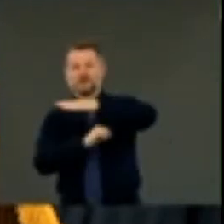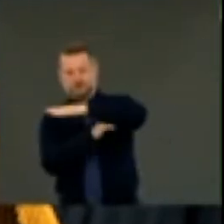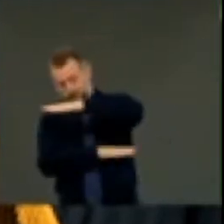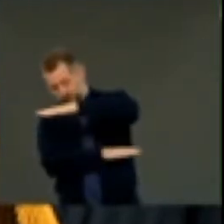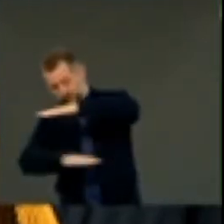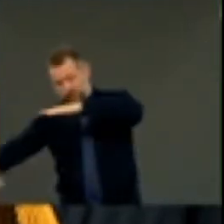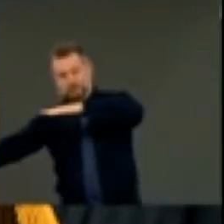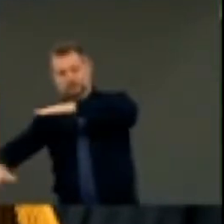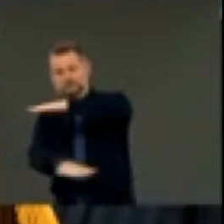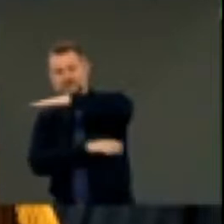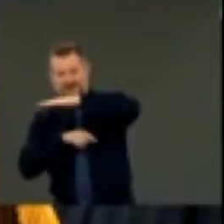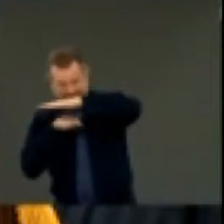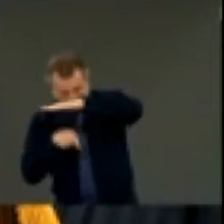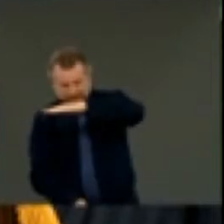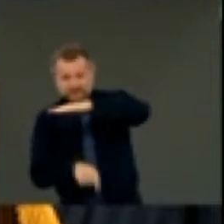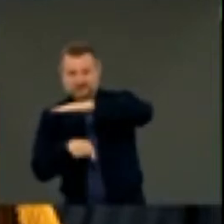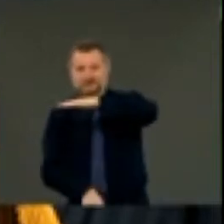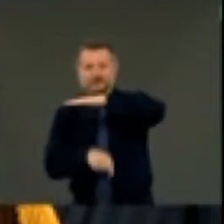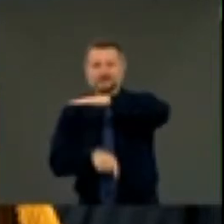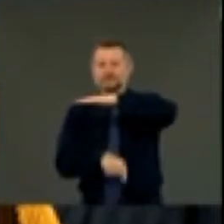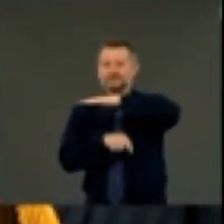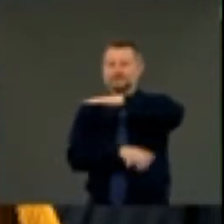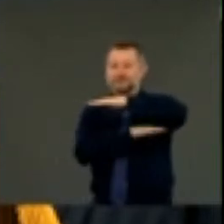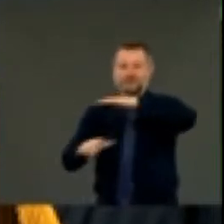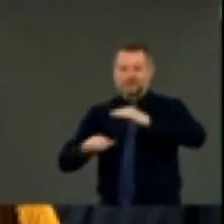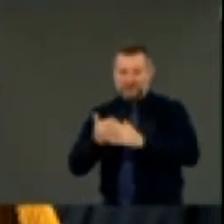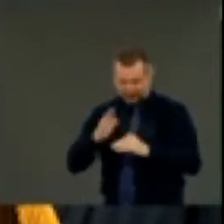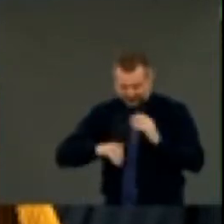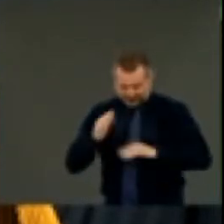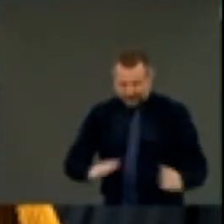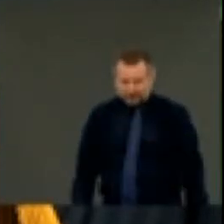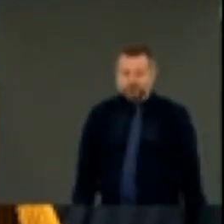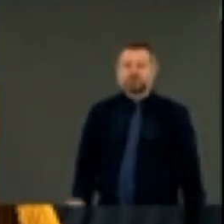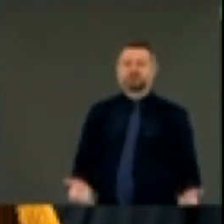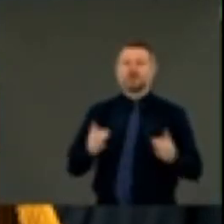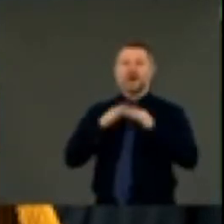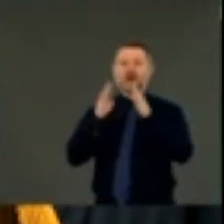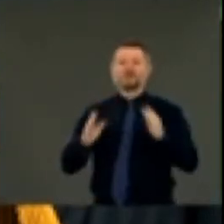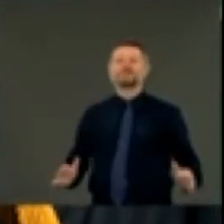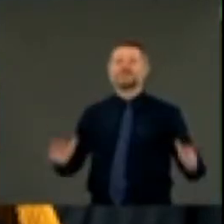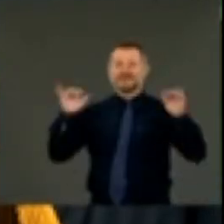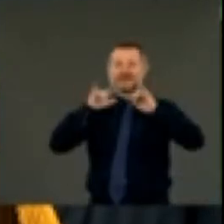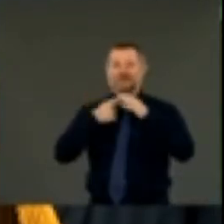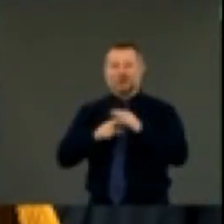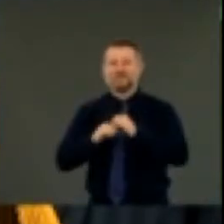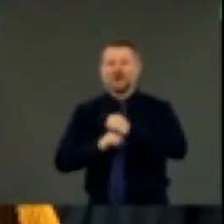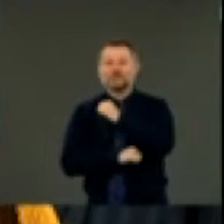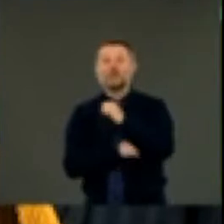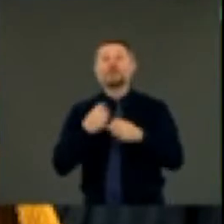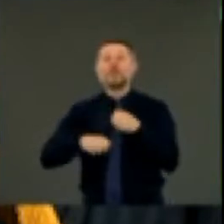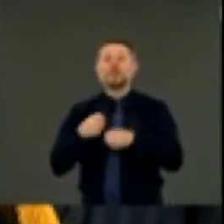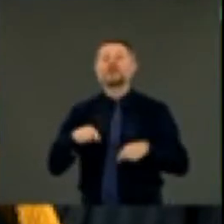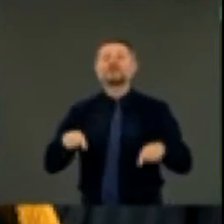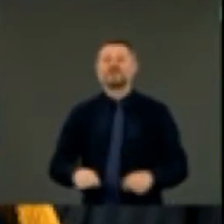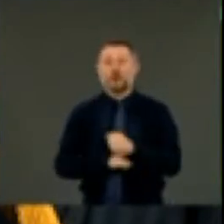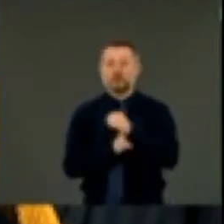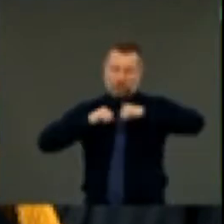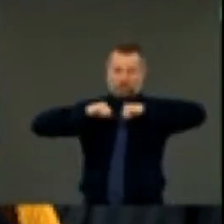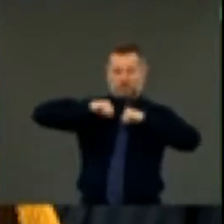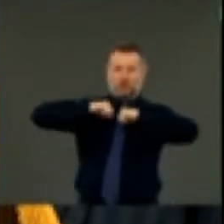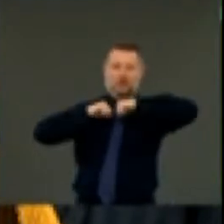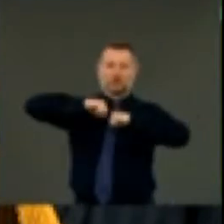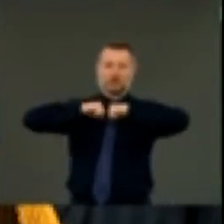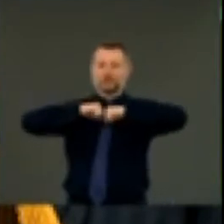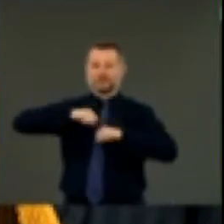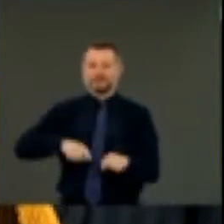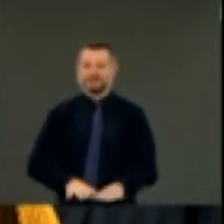and build up. But the foundation is the problem. Because you know what the foundation is? You